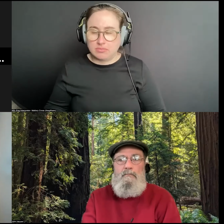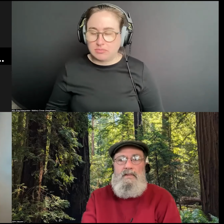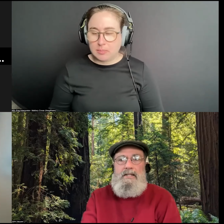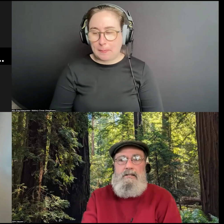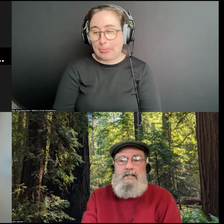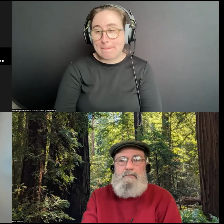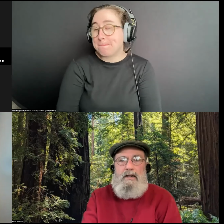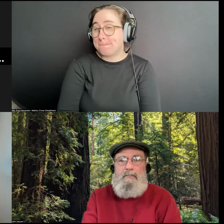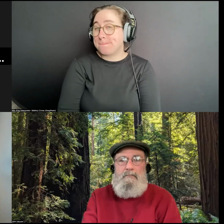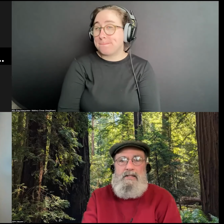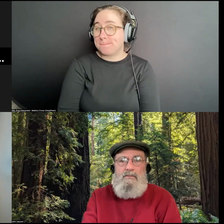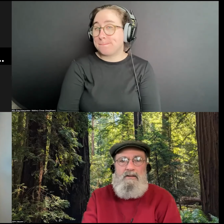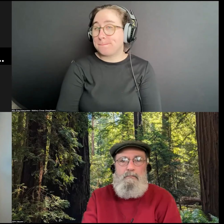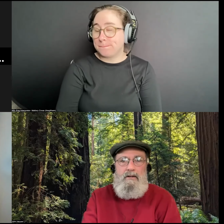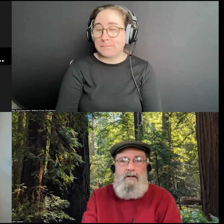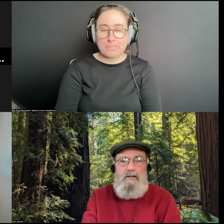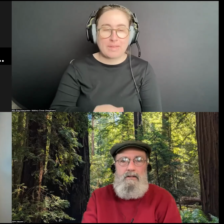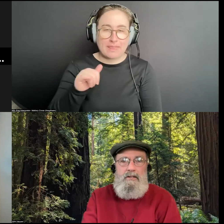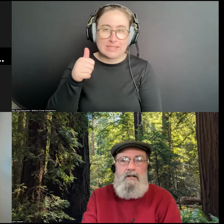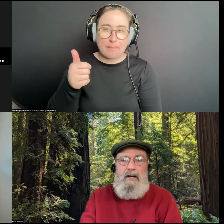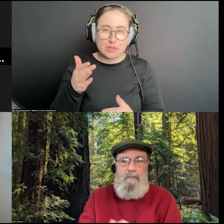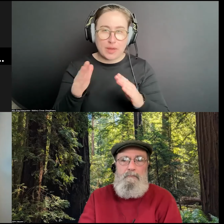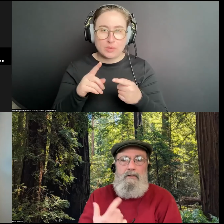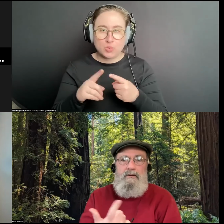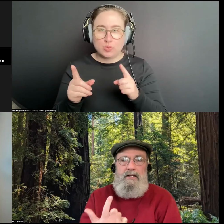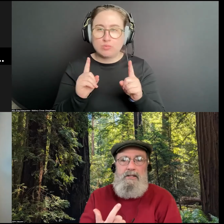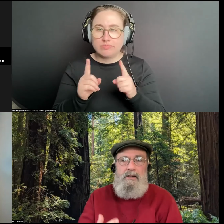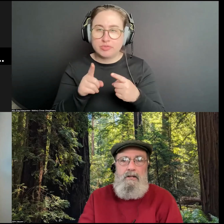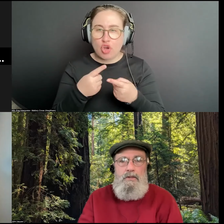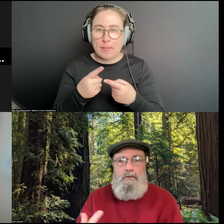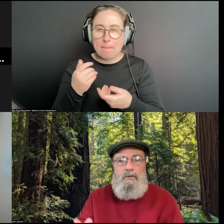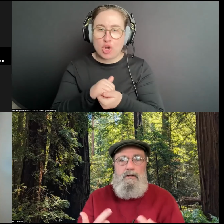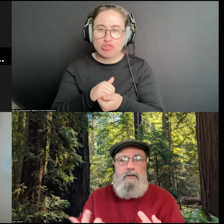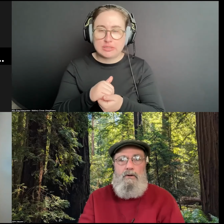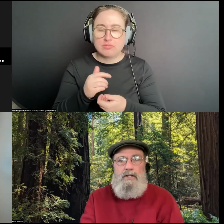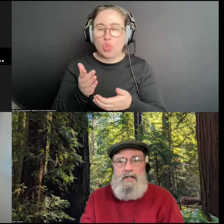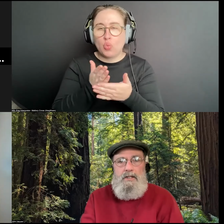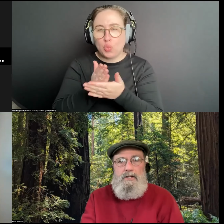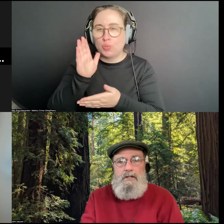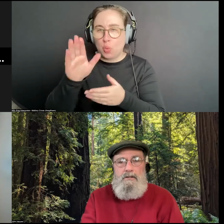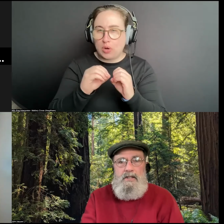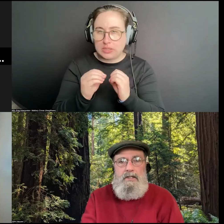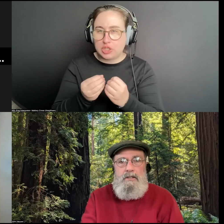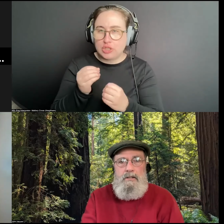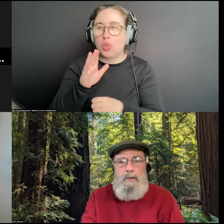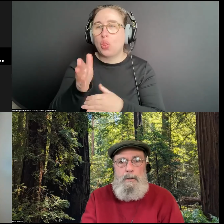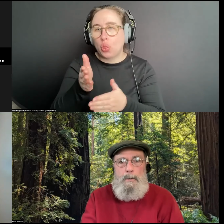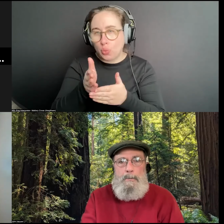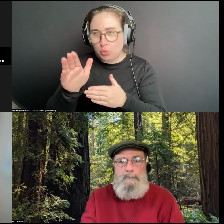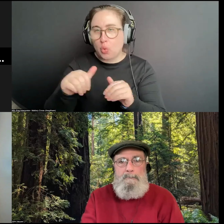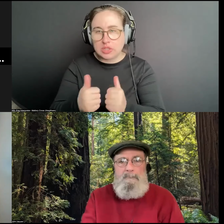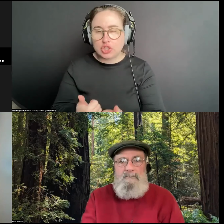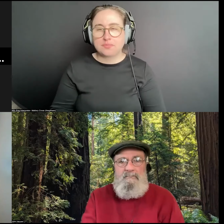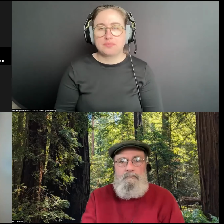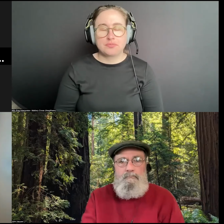So that's probably the best way for to talk about partnering is through your organizations and associations.